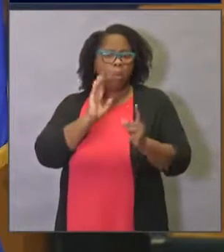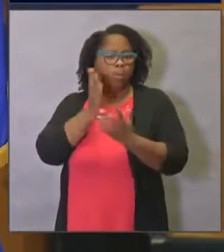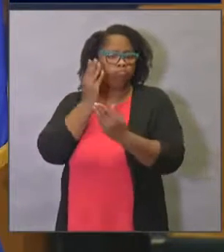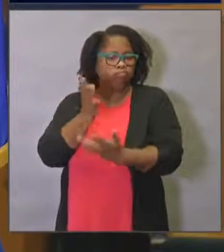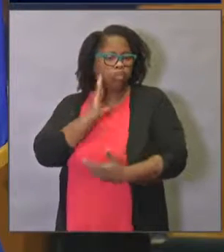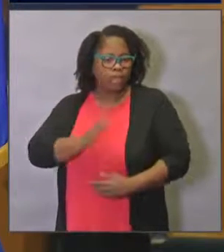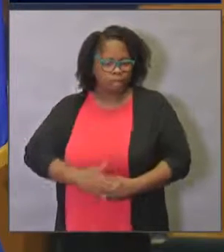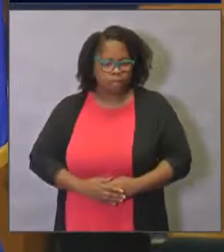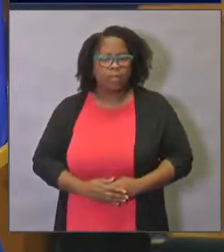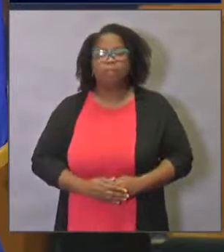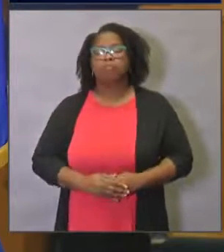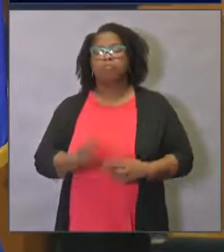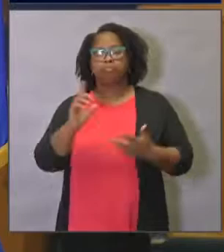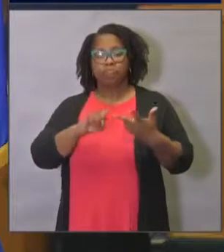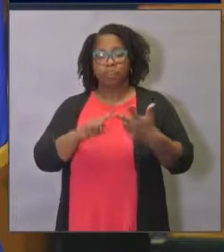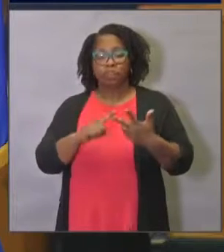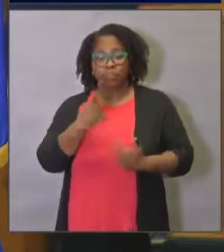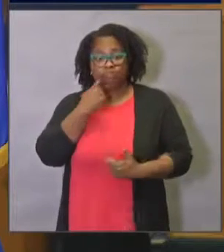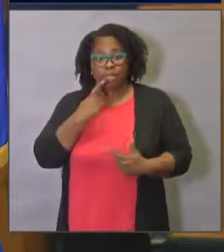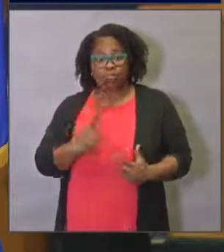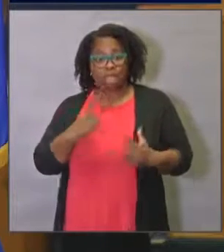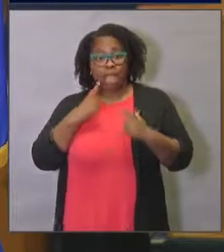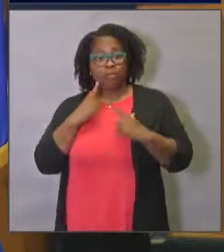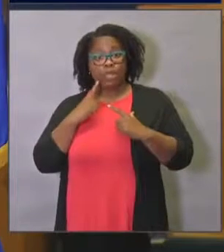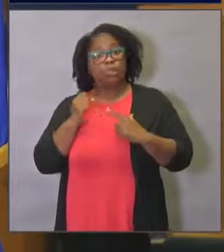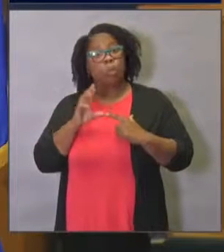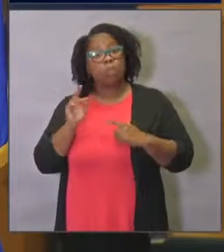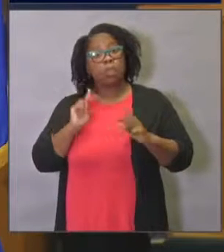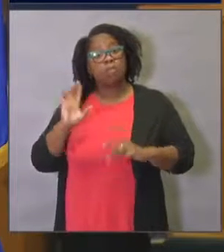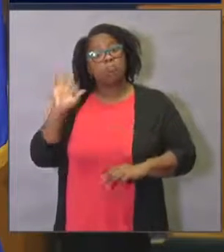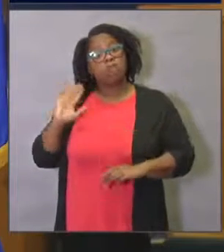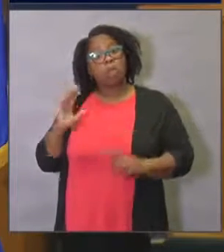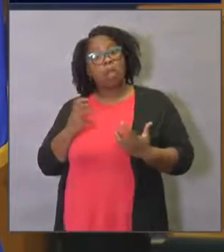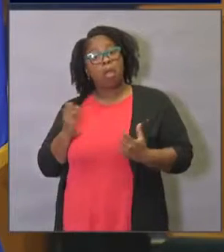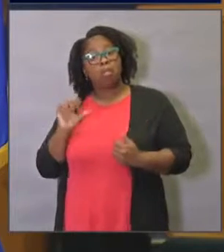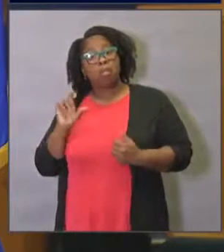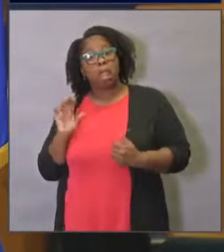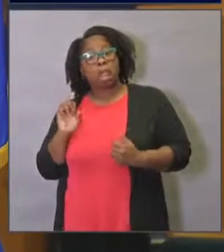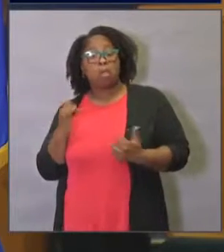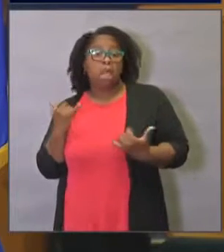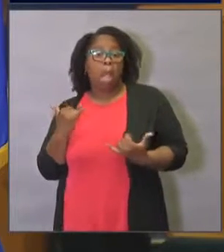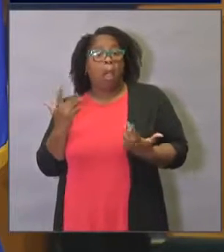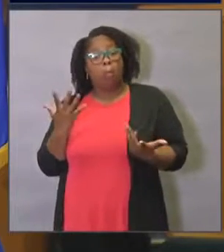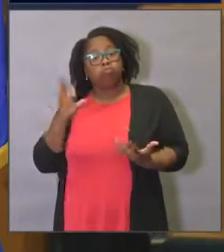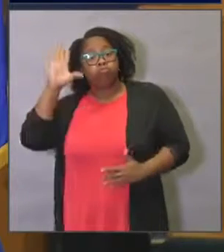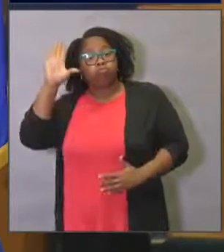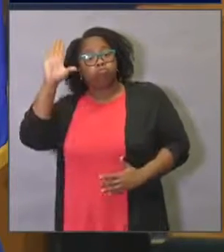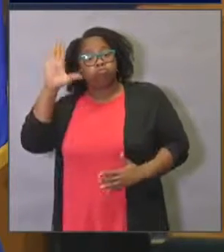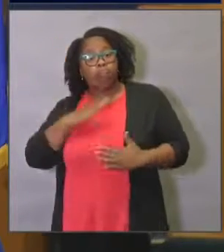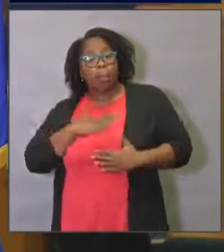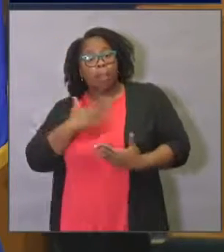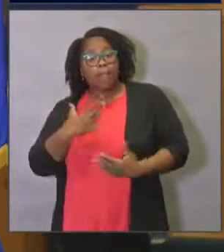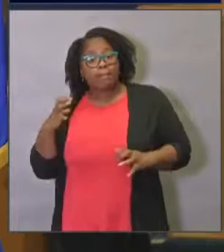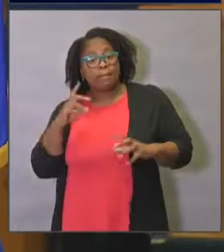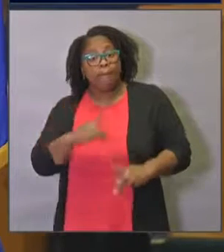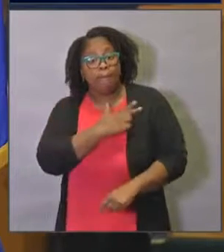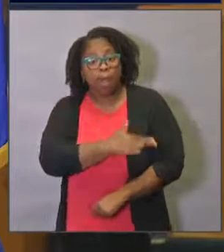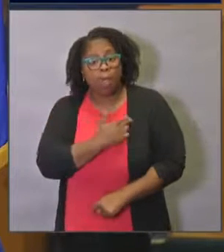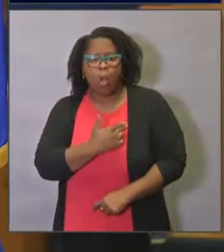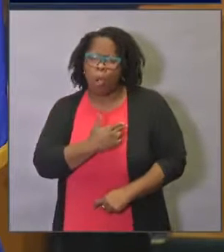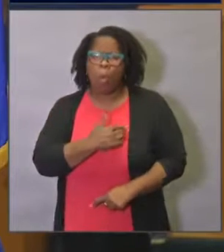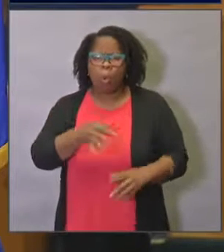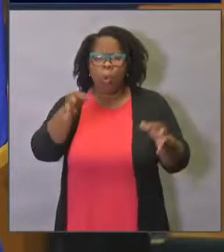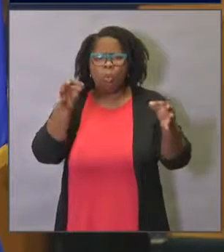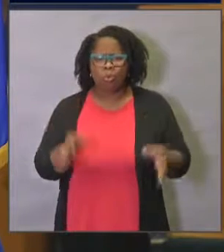then on your question on retirees, recent retirees, or people who used to work in healthcare who are willing to come back, absolutely.